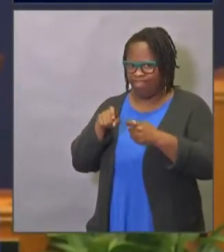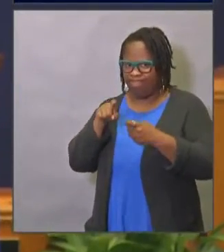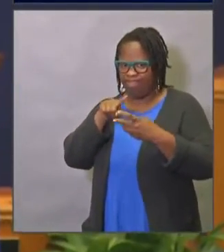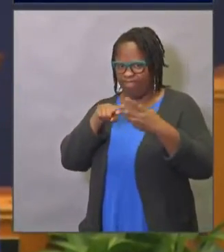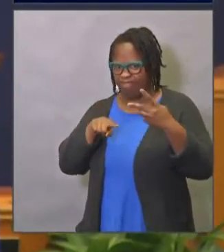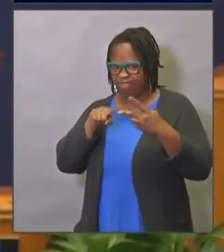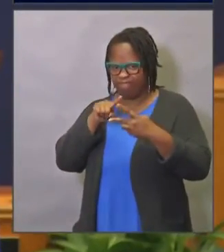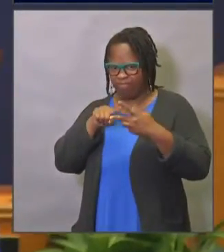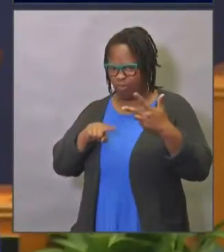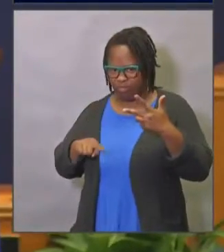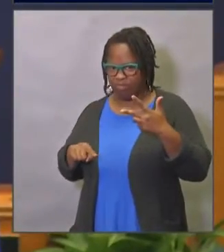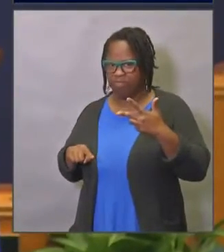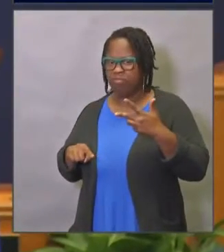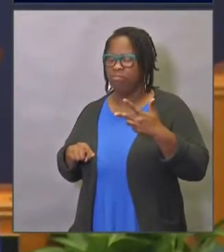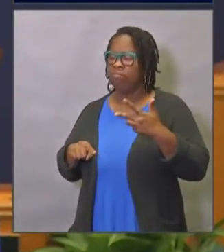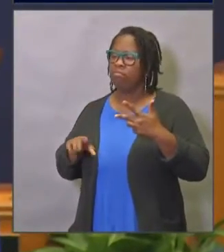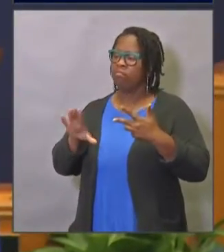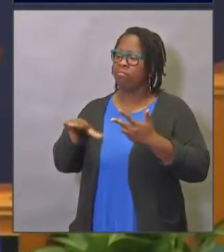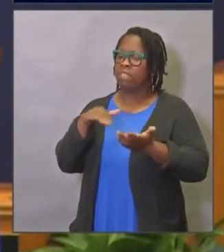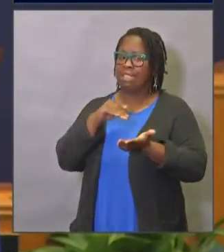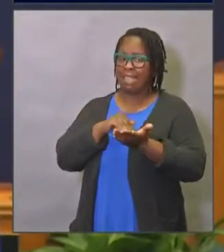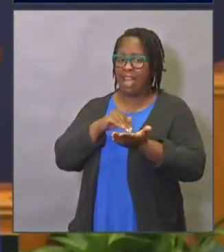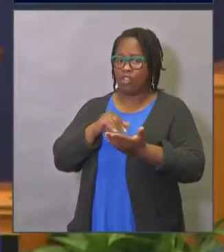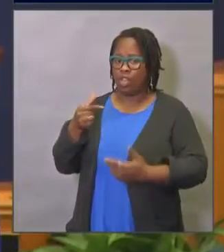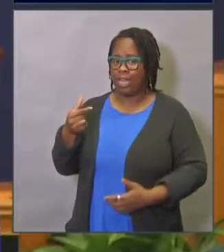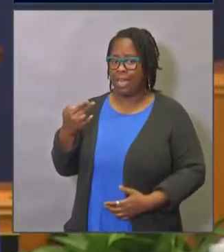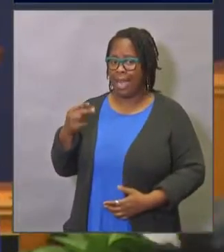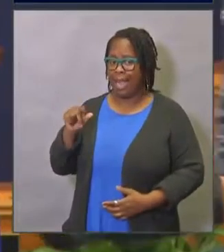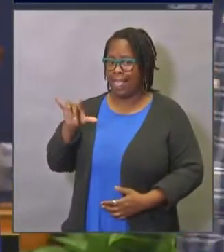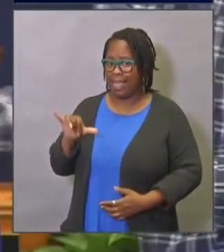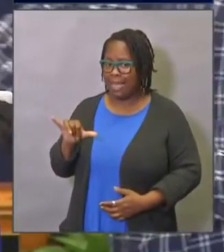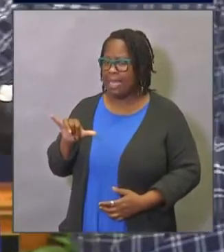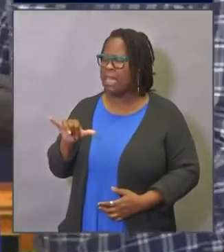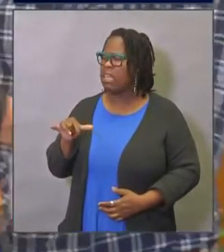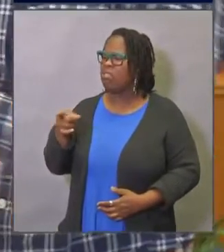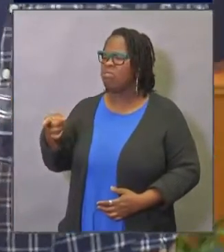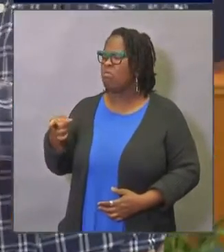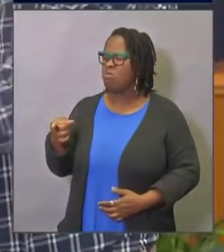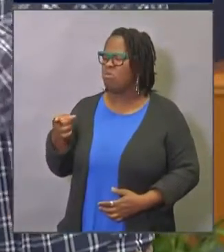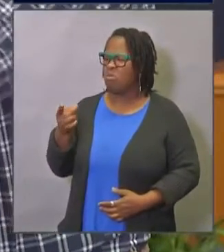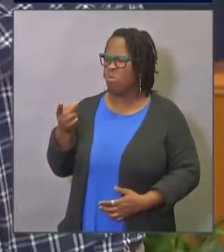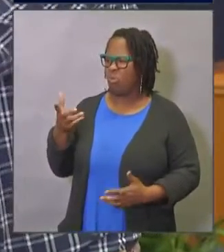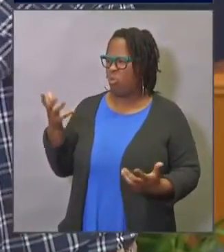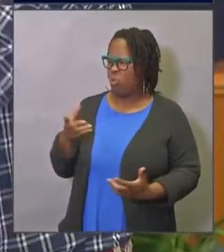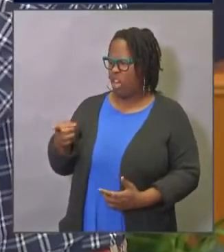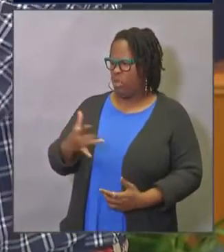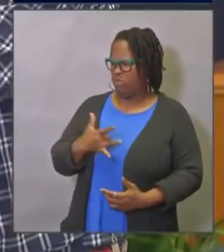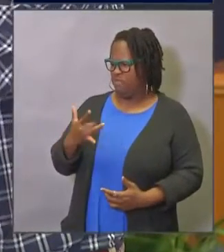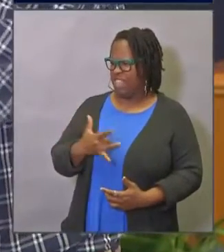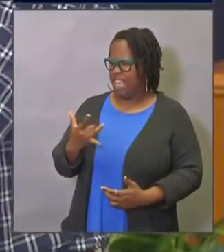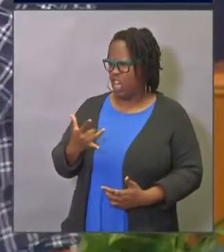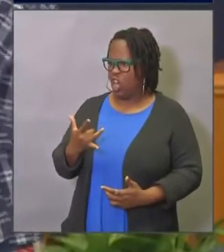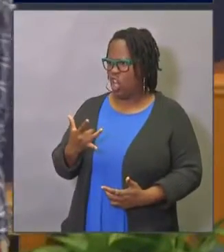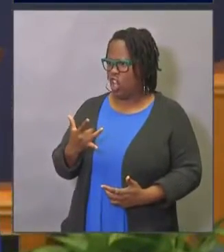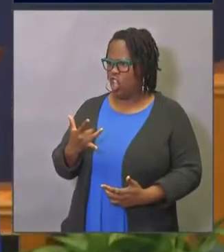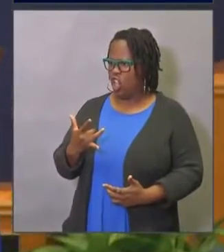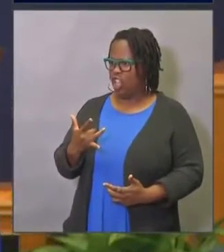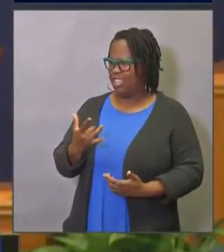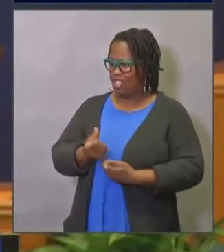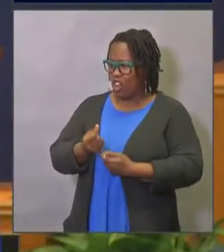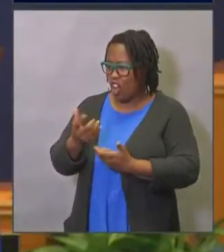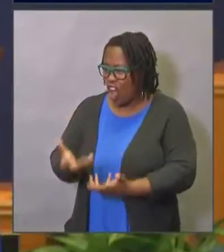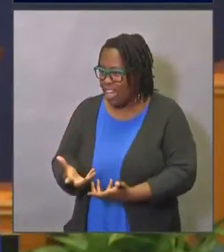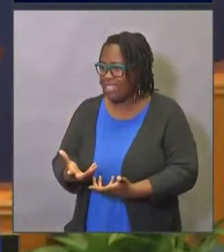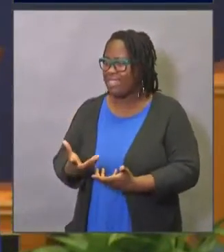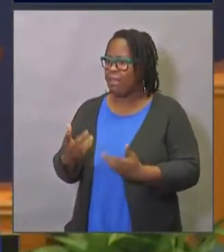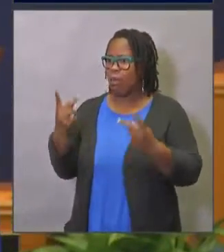Could Dr. Galley talk about what we think is driving this increasing load for the emergency